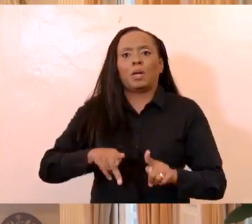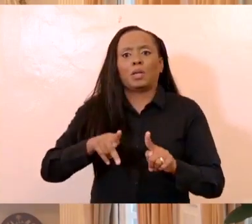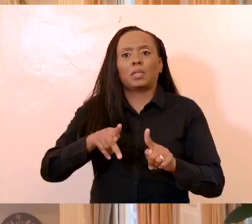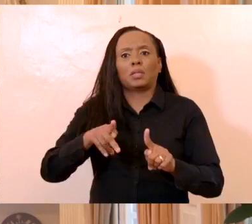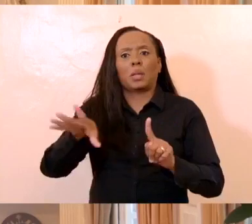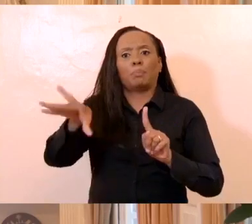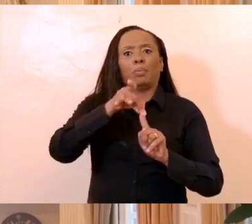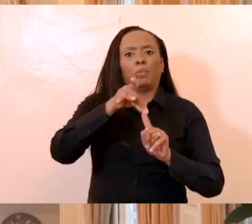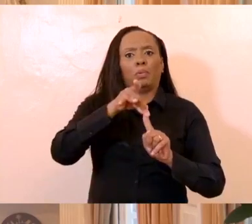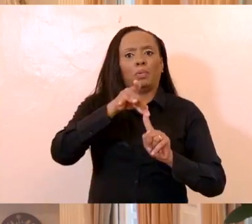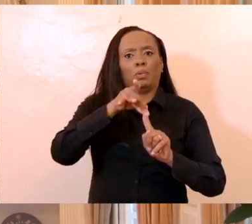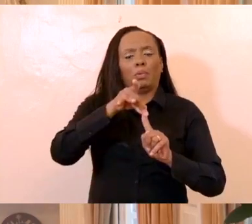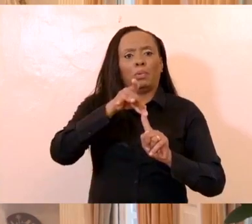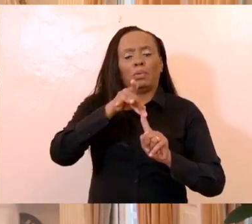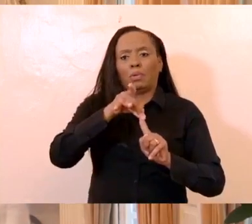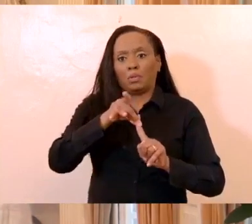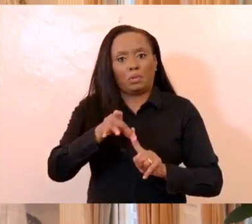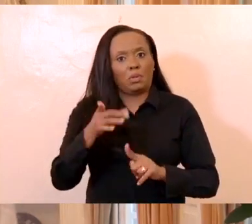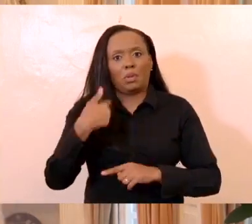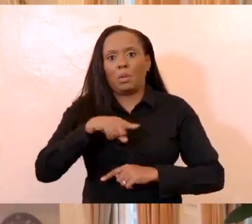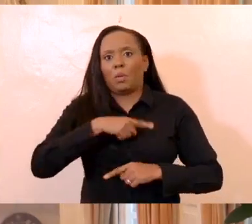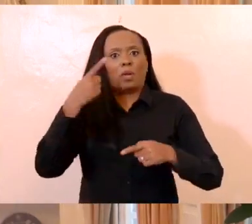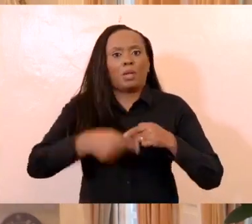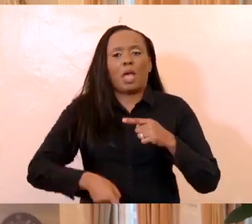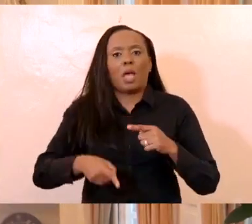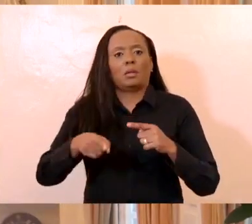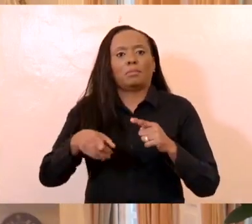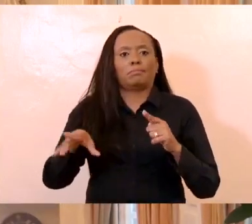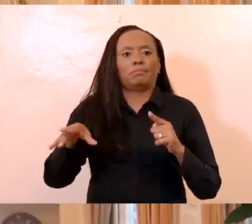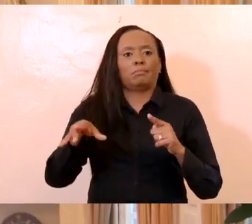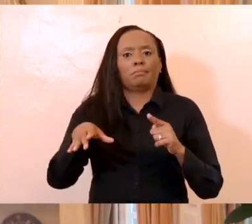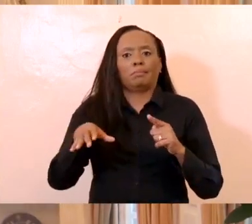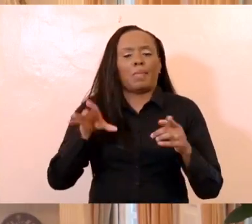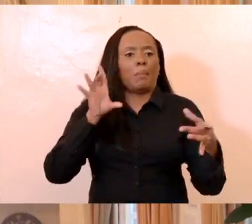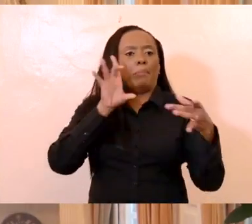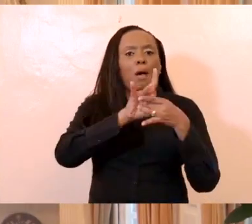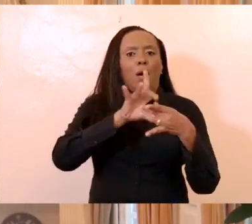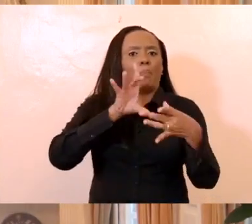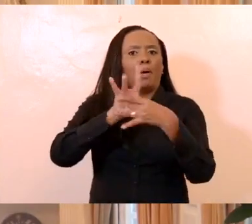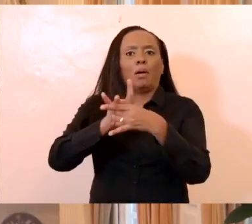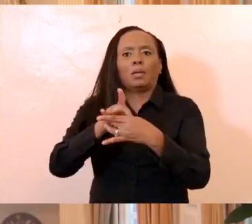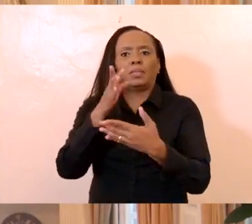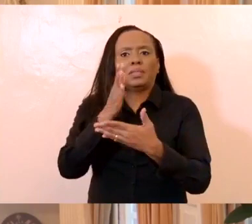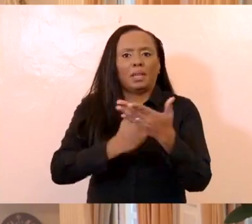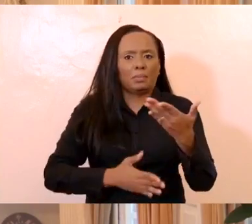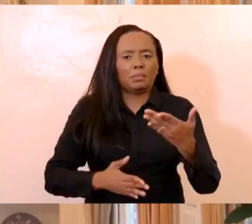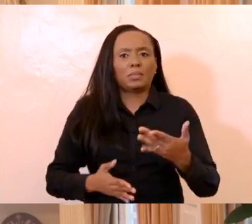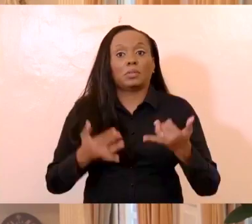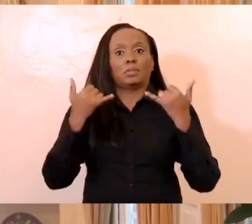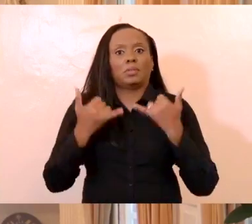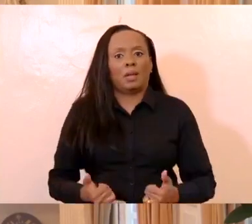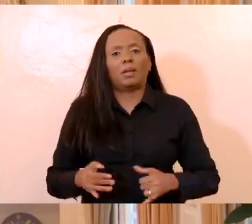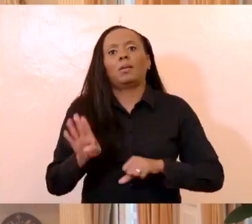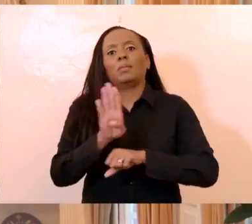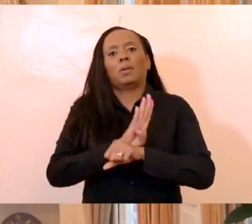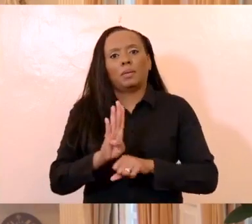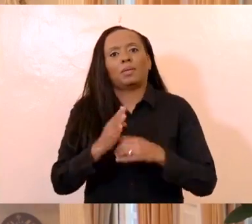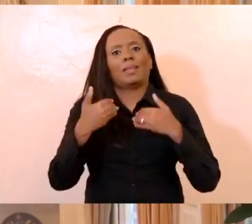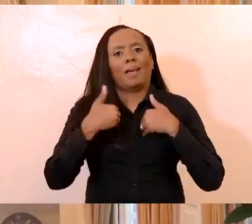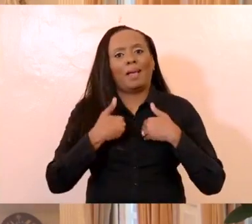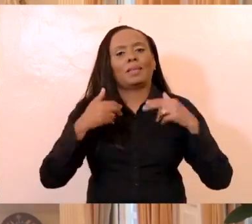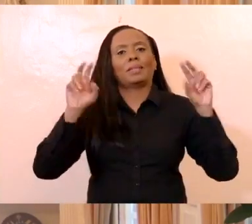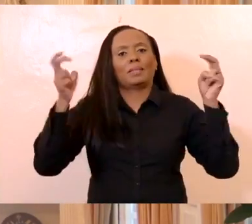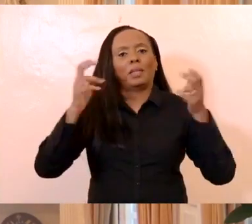unable to link some of our cases, we have determined that Barbados has community transmission or